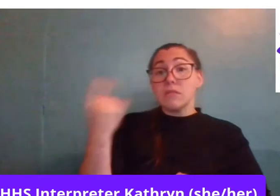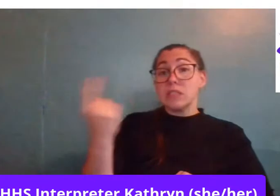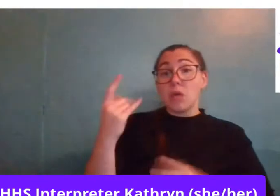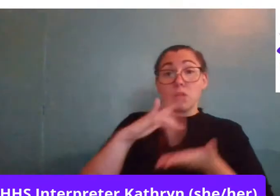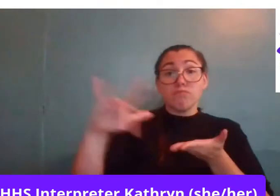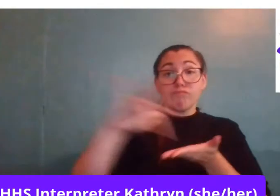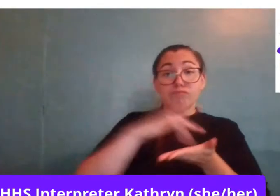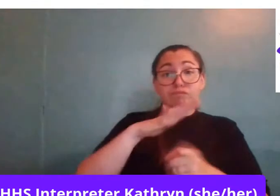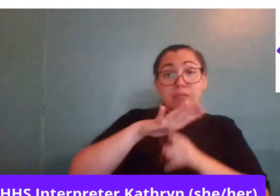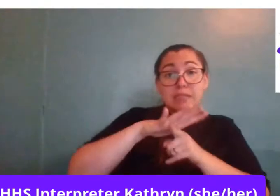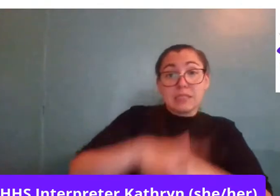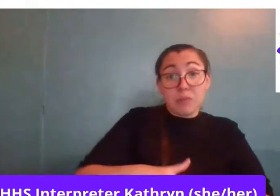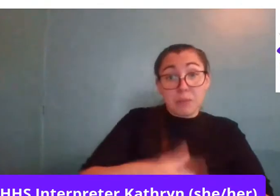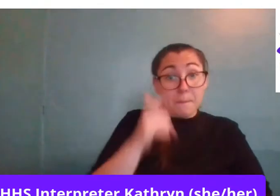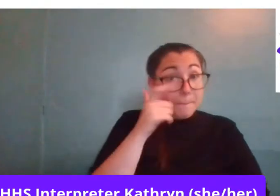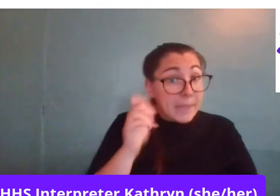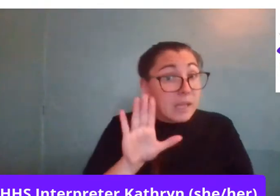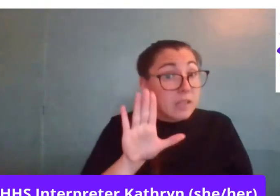of your disability,